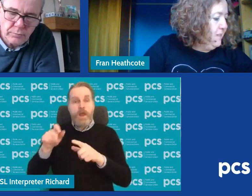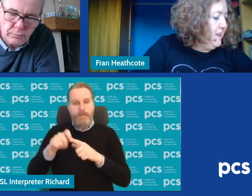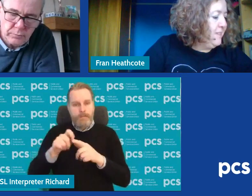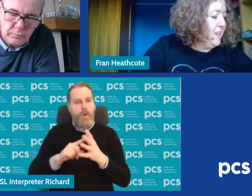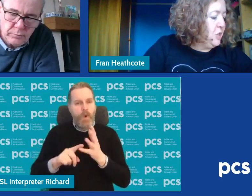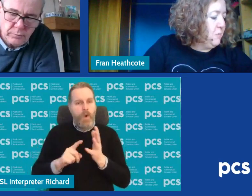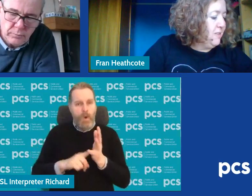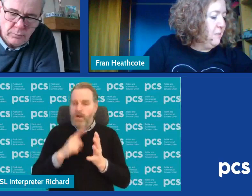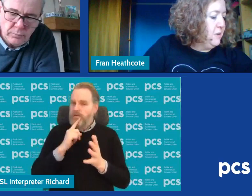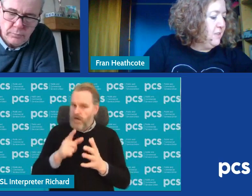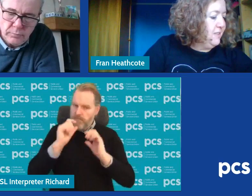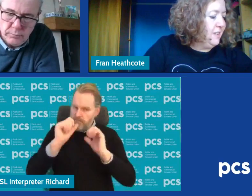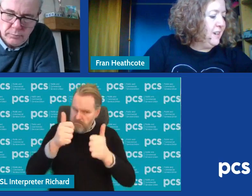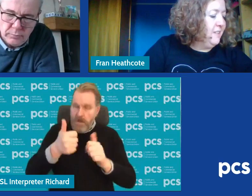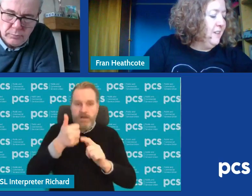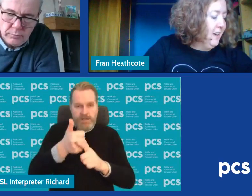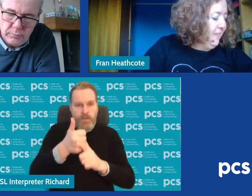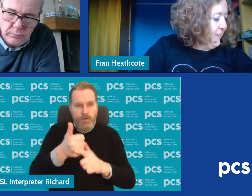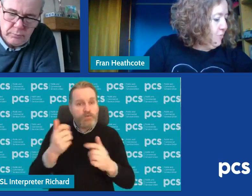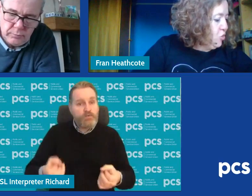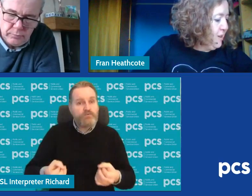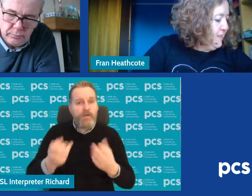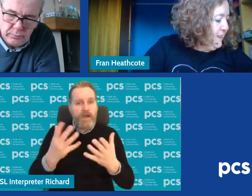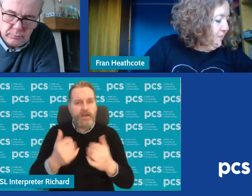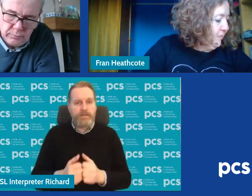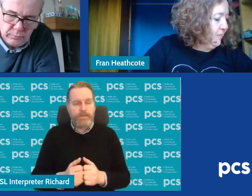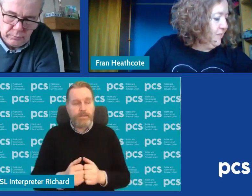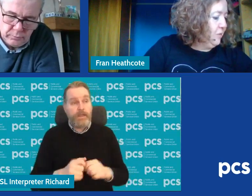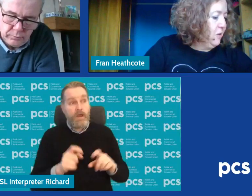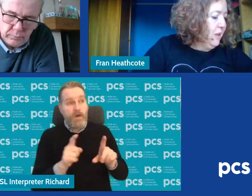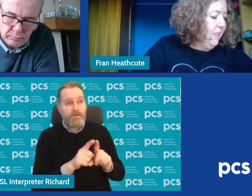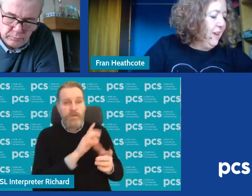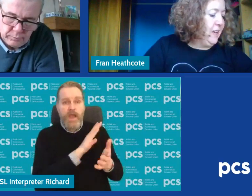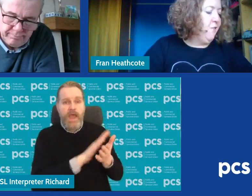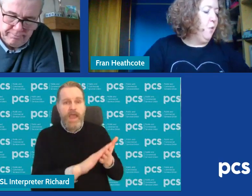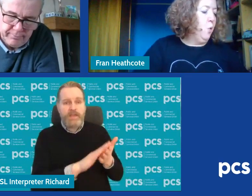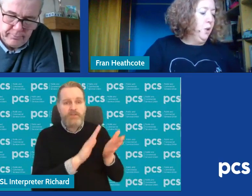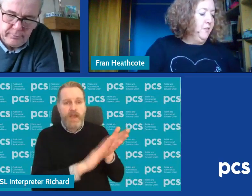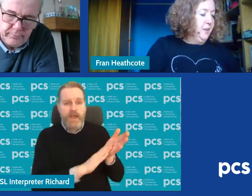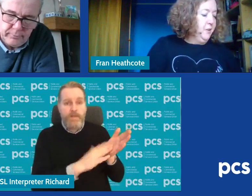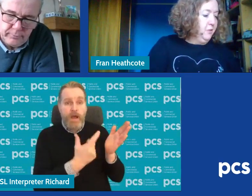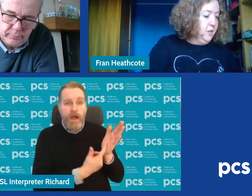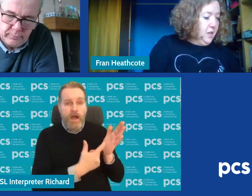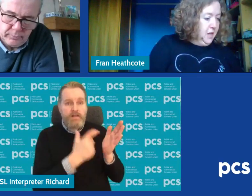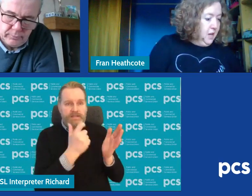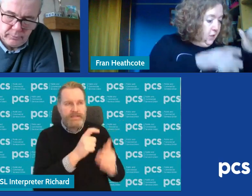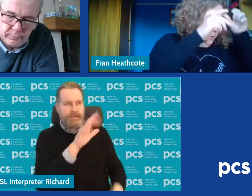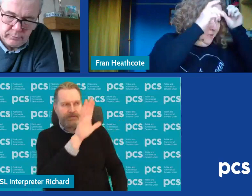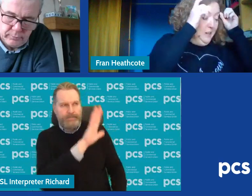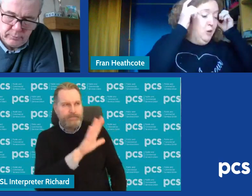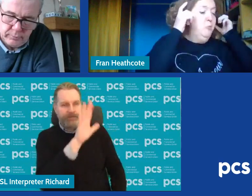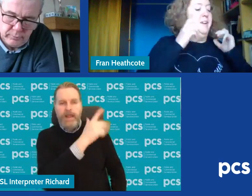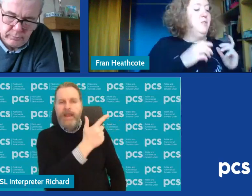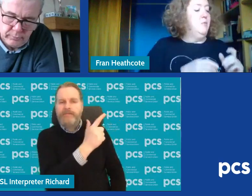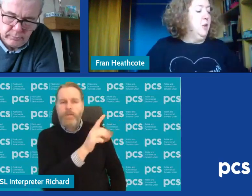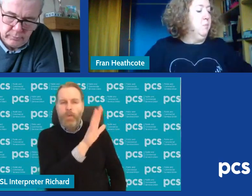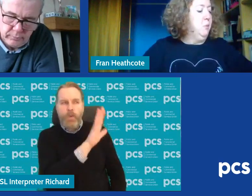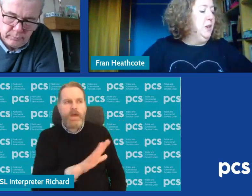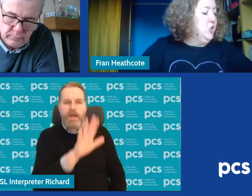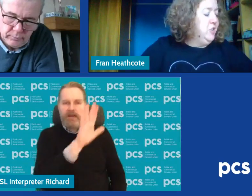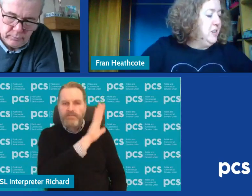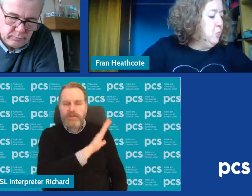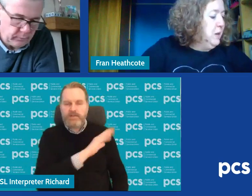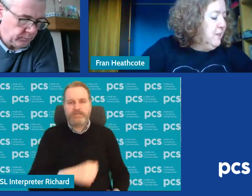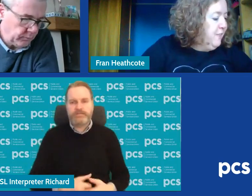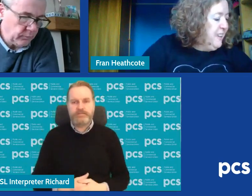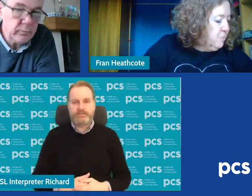from PCS HMRC Merseyside, and that's from Tracy Hilton. So thank you for all of those. Lucy Lou makes a really good